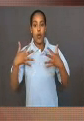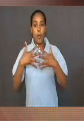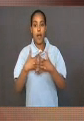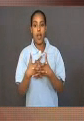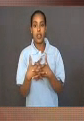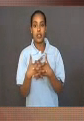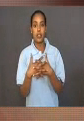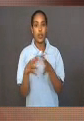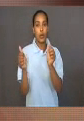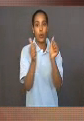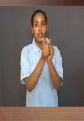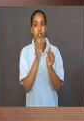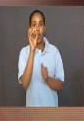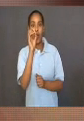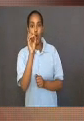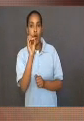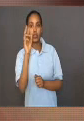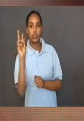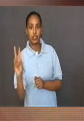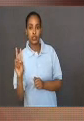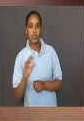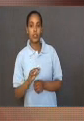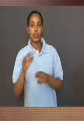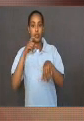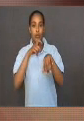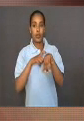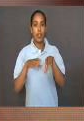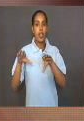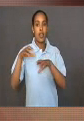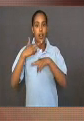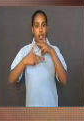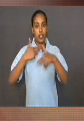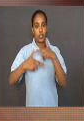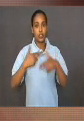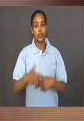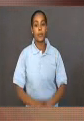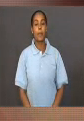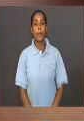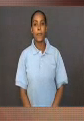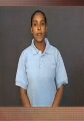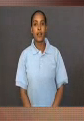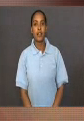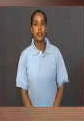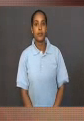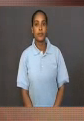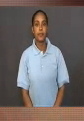combined with oxygen during a reaction.